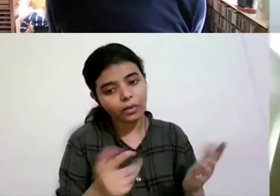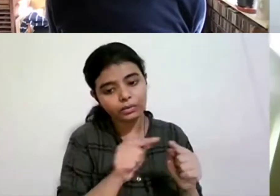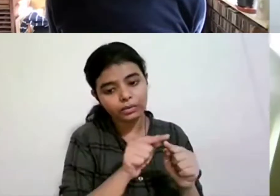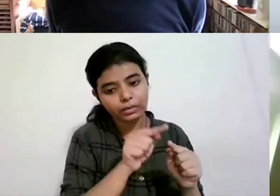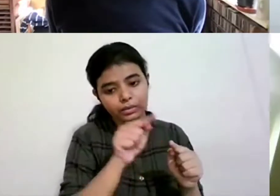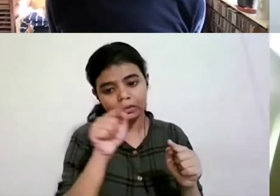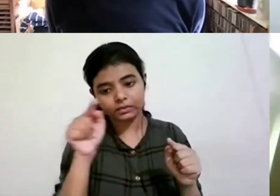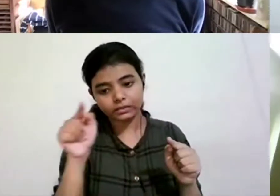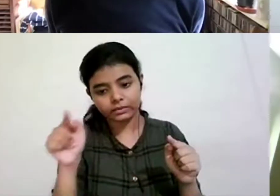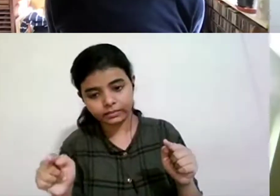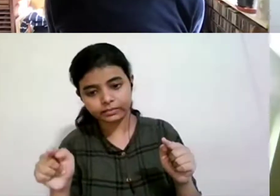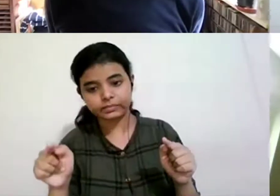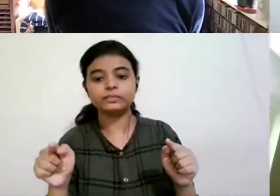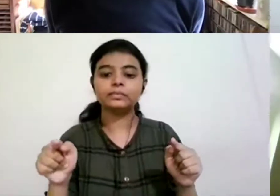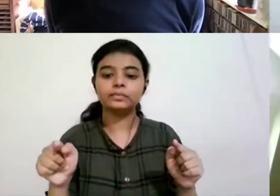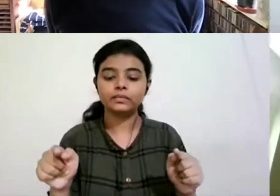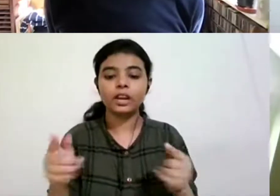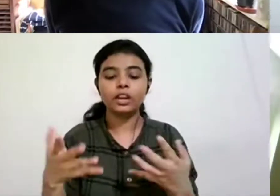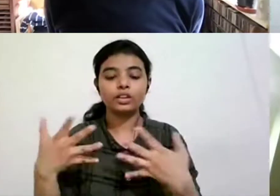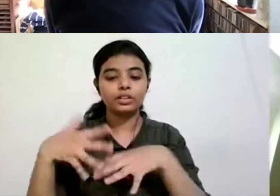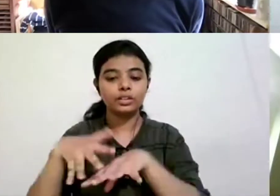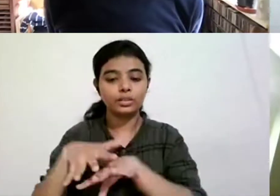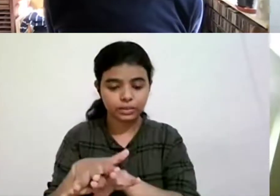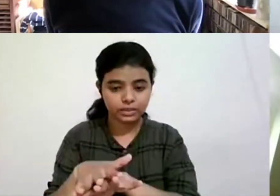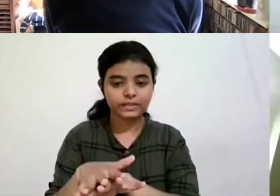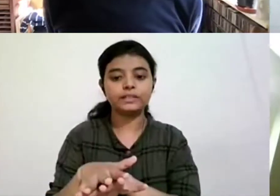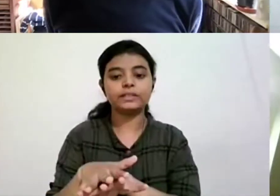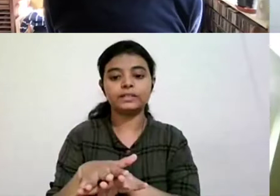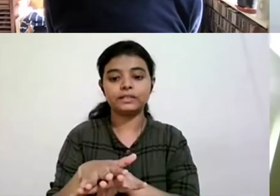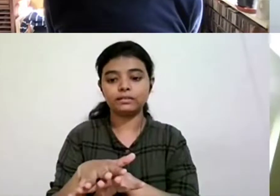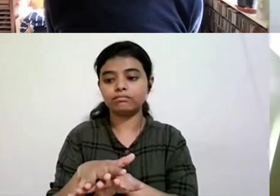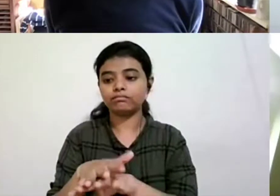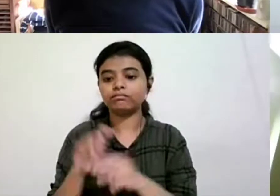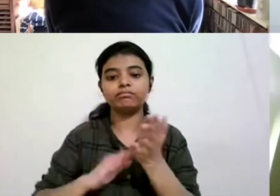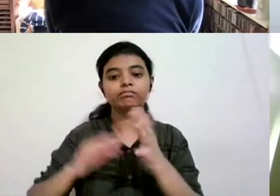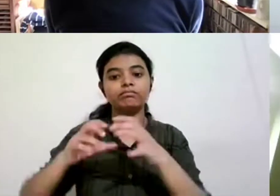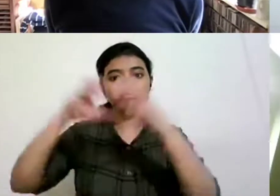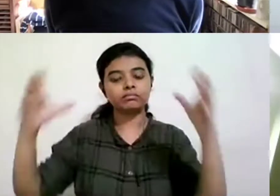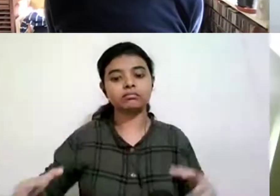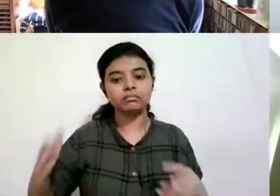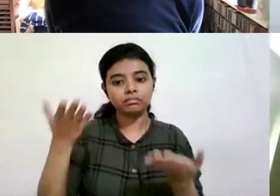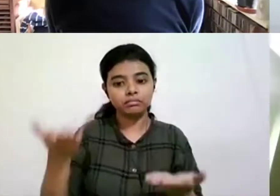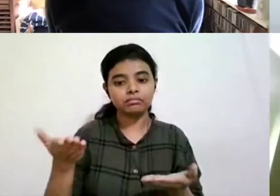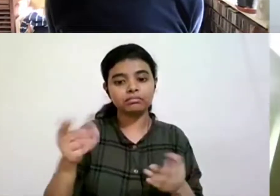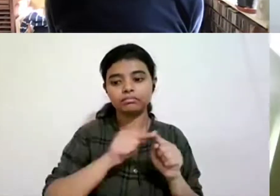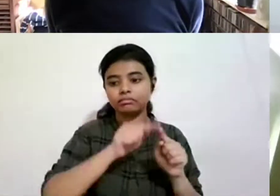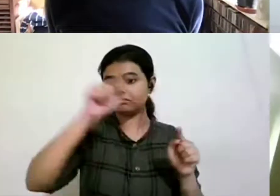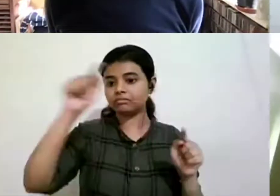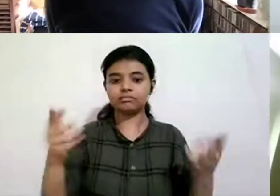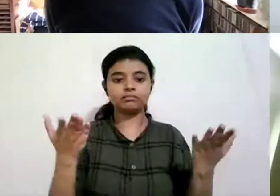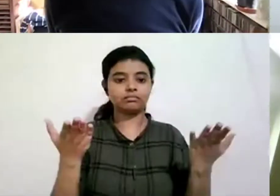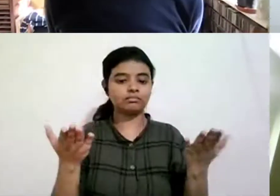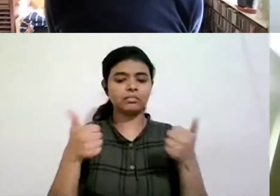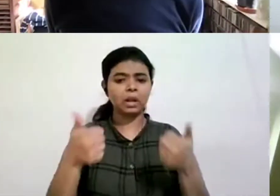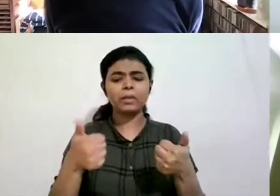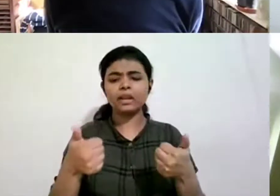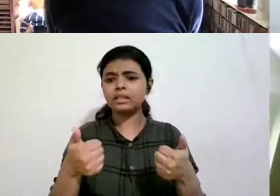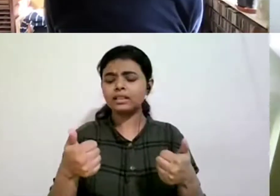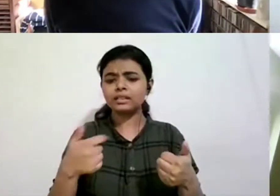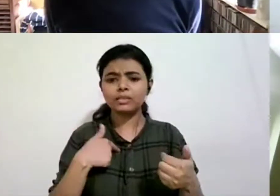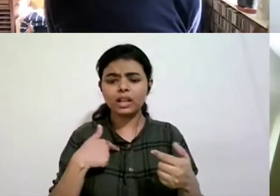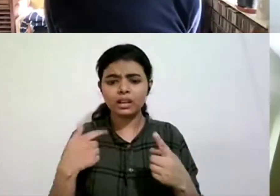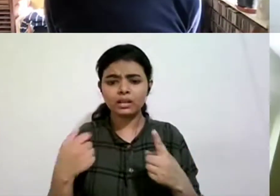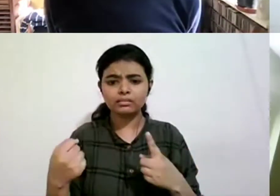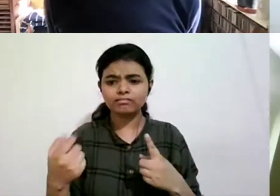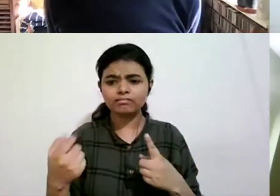to an inclusive museum. But what really struck me in